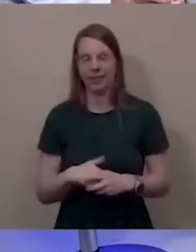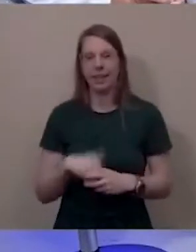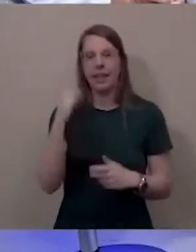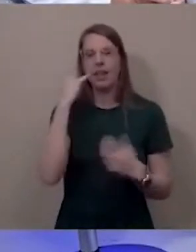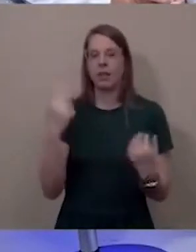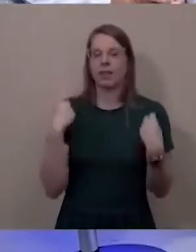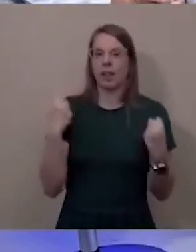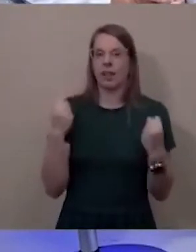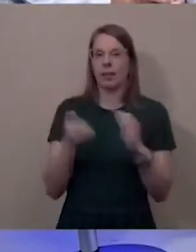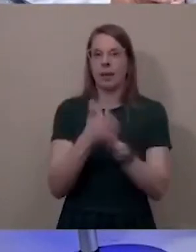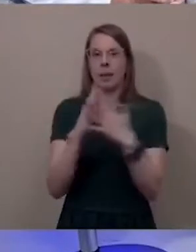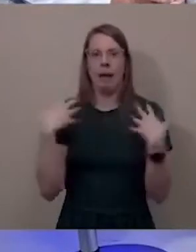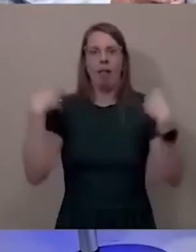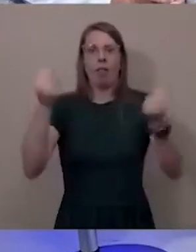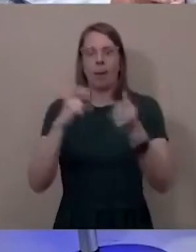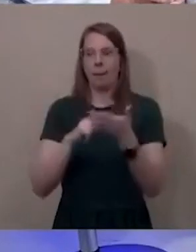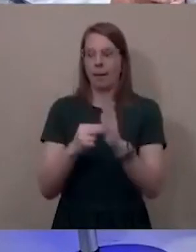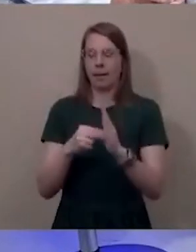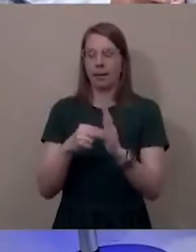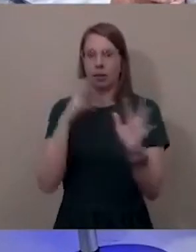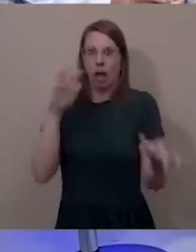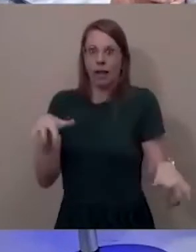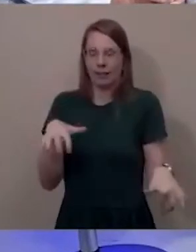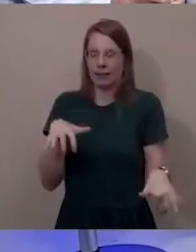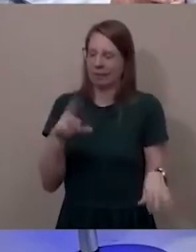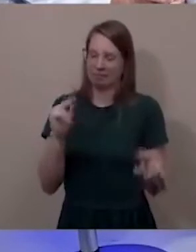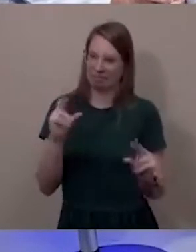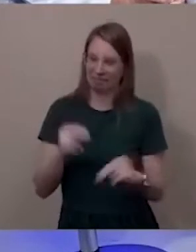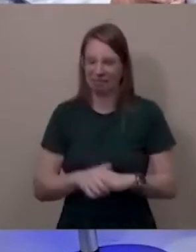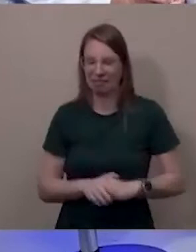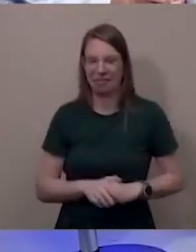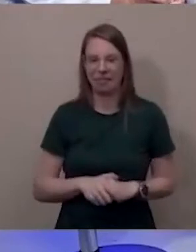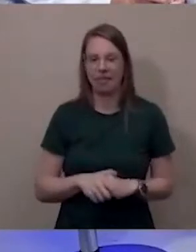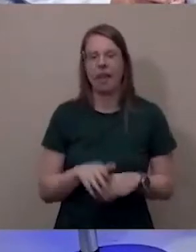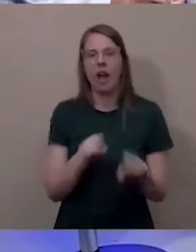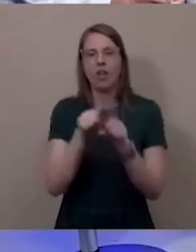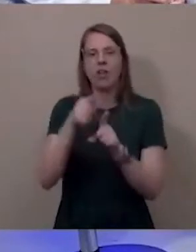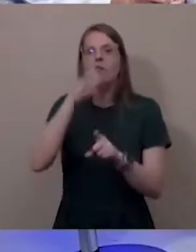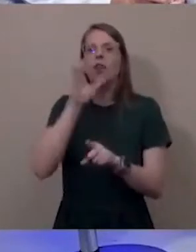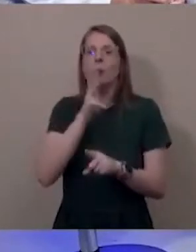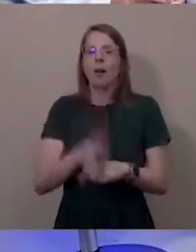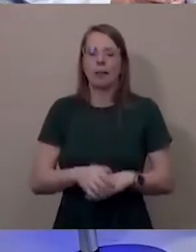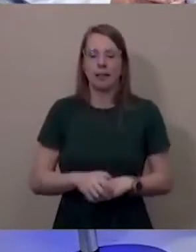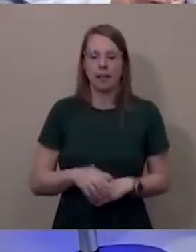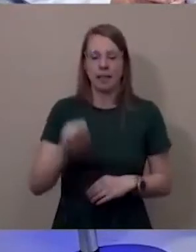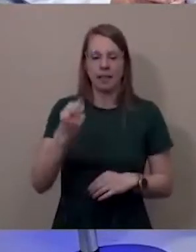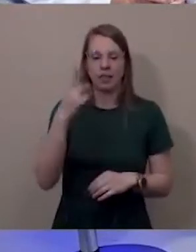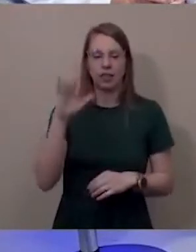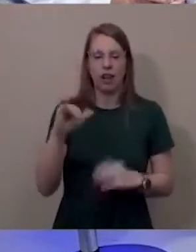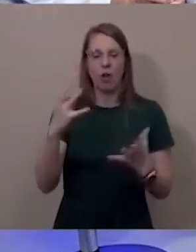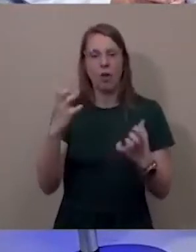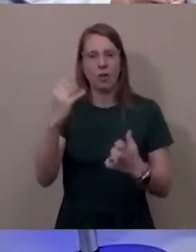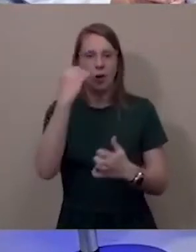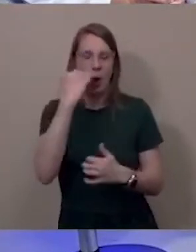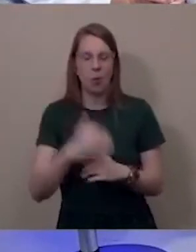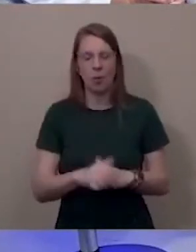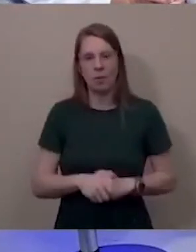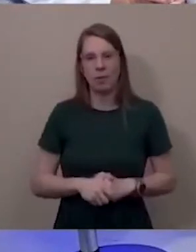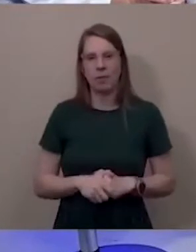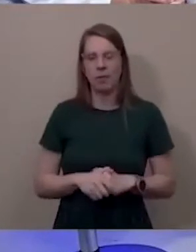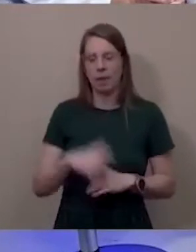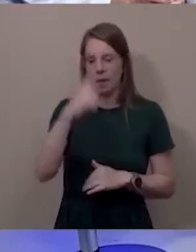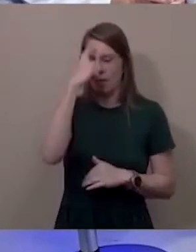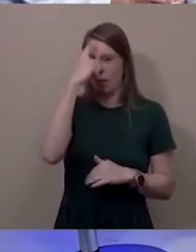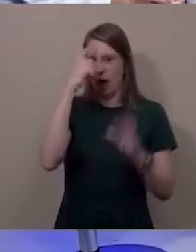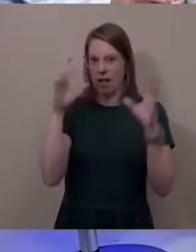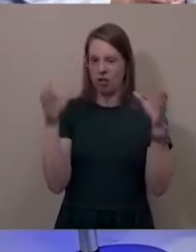better. What a Yep. shocker. Shocker. Shocker. All right. And drink water. So Sherry wants to know, does the brain